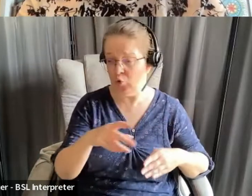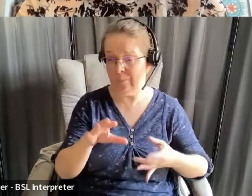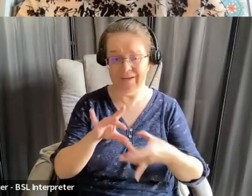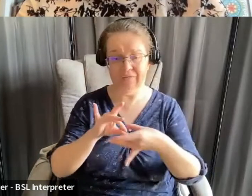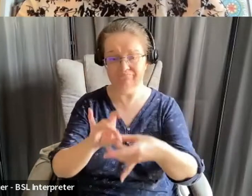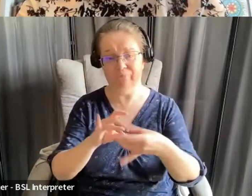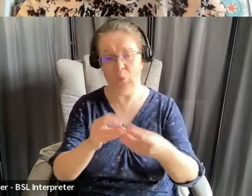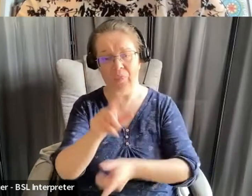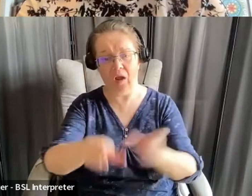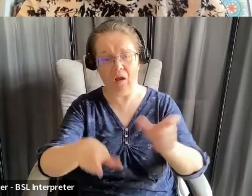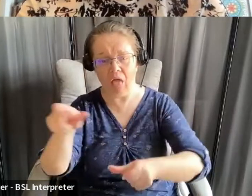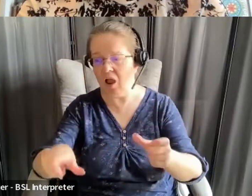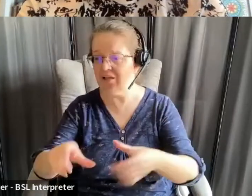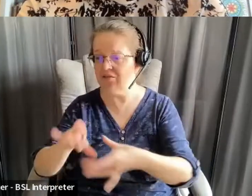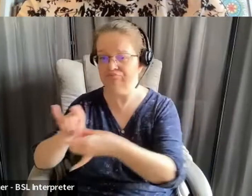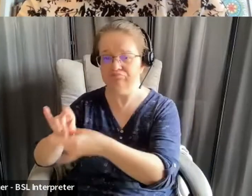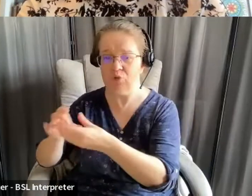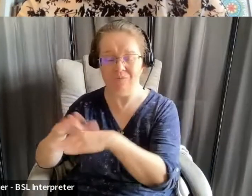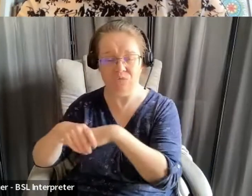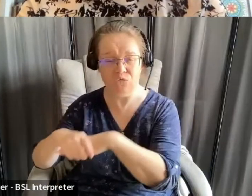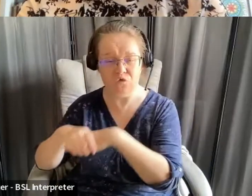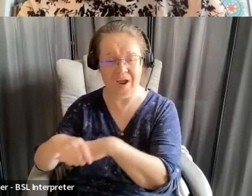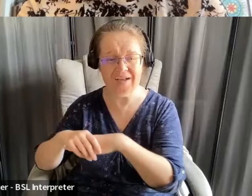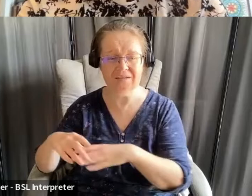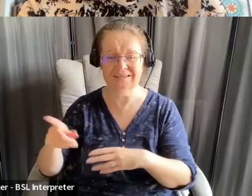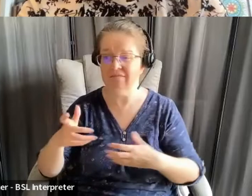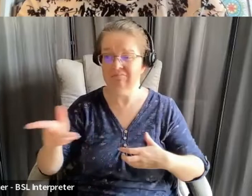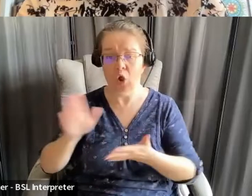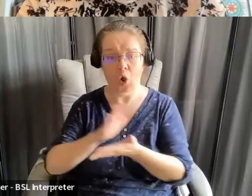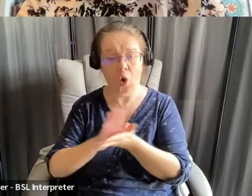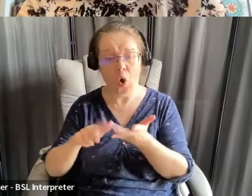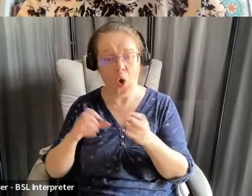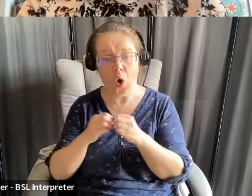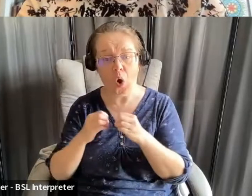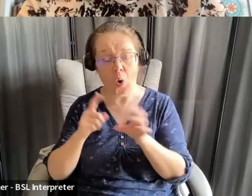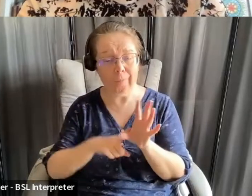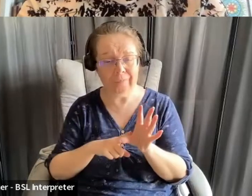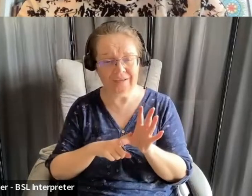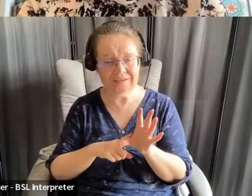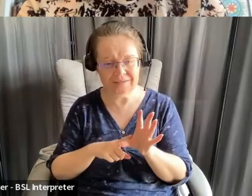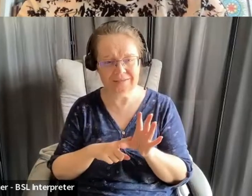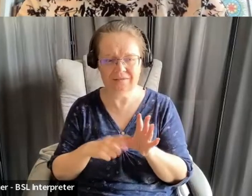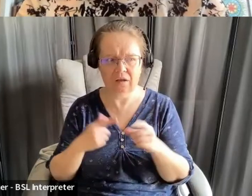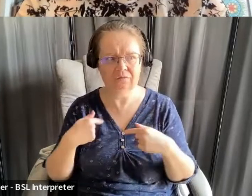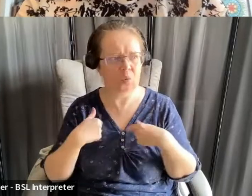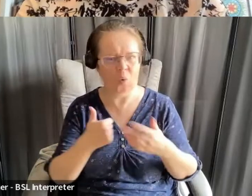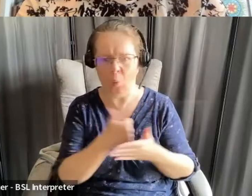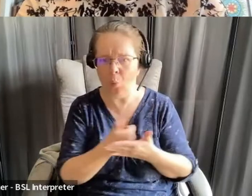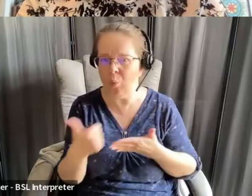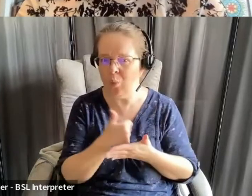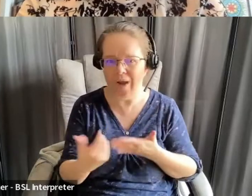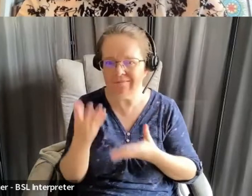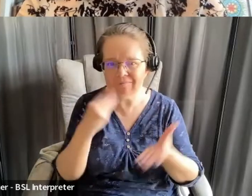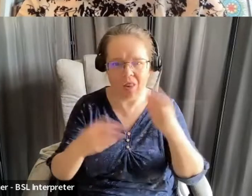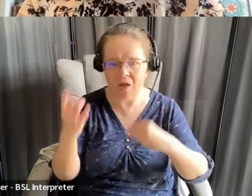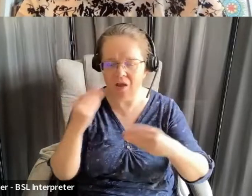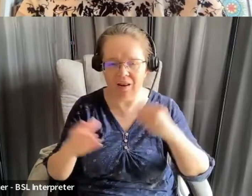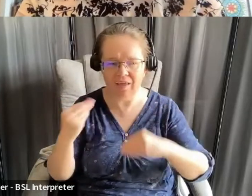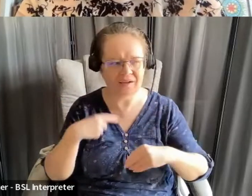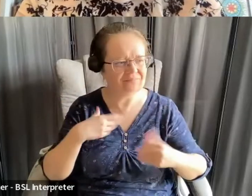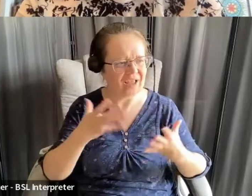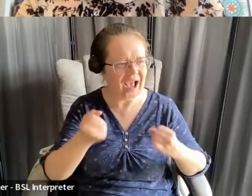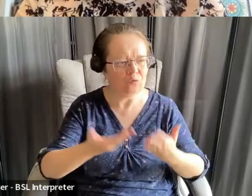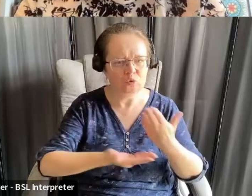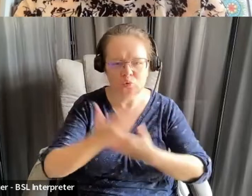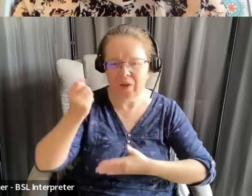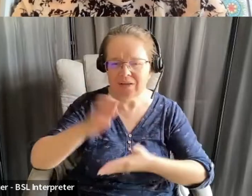clients, your friends, the interests, the hobbies that you have, okay? Because we're constantly learning, building new experiences